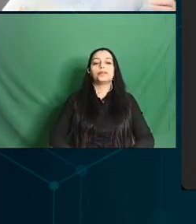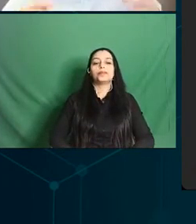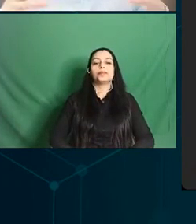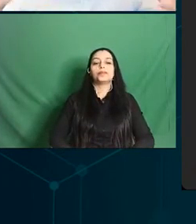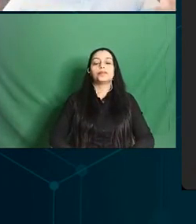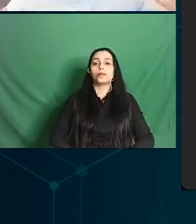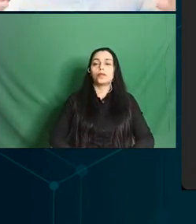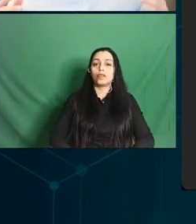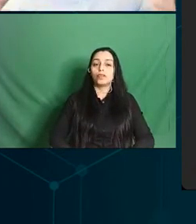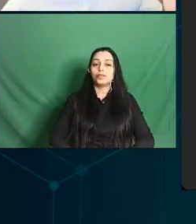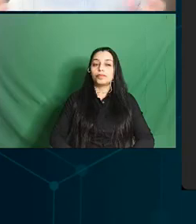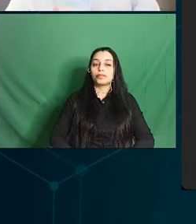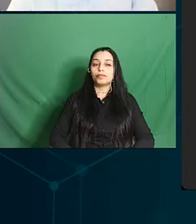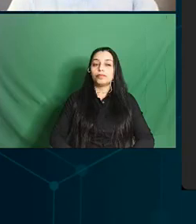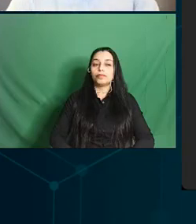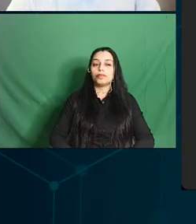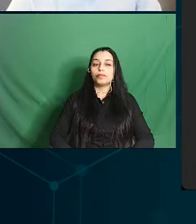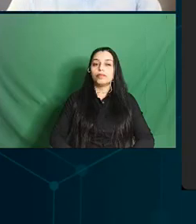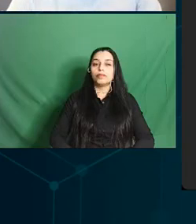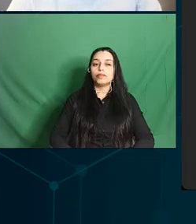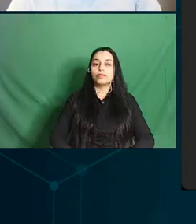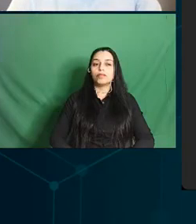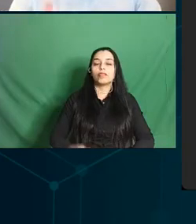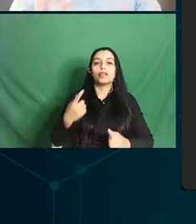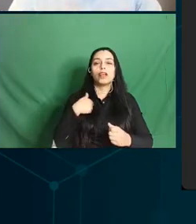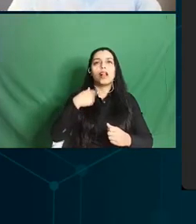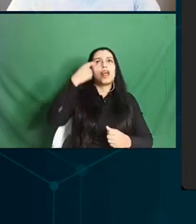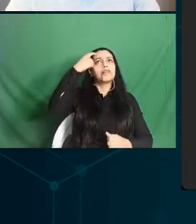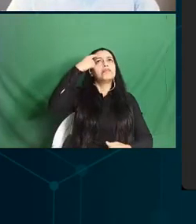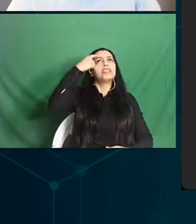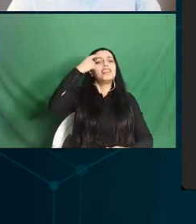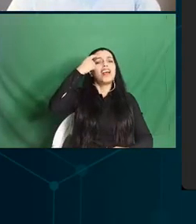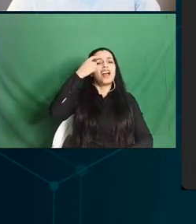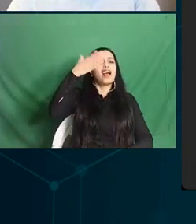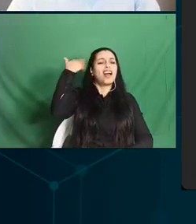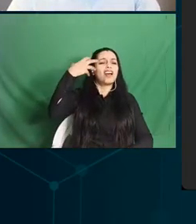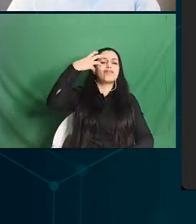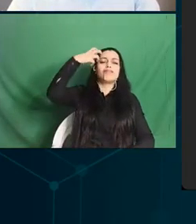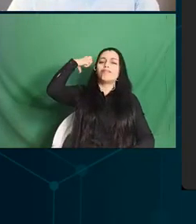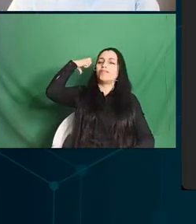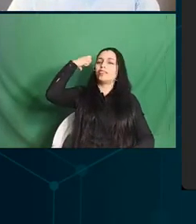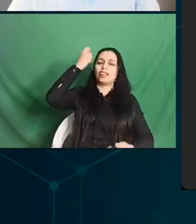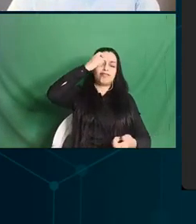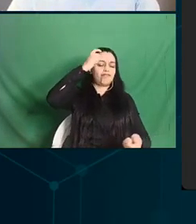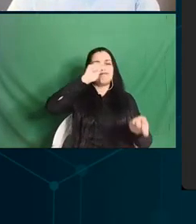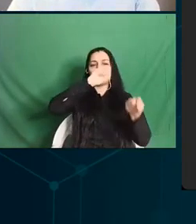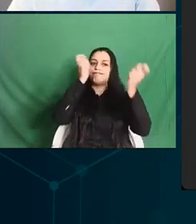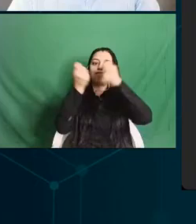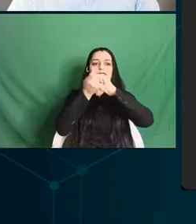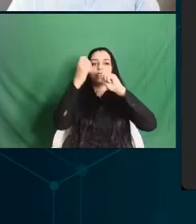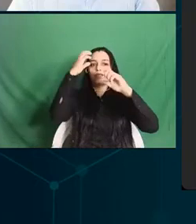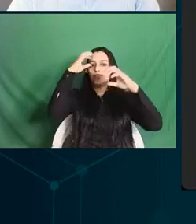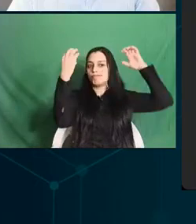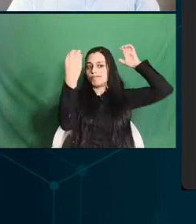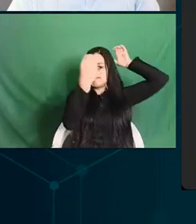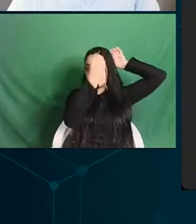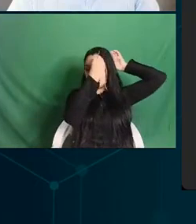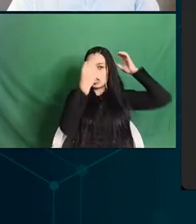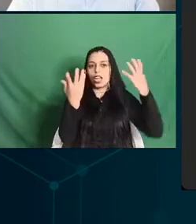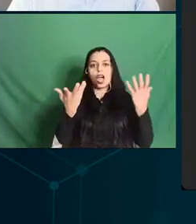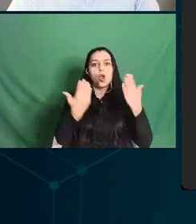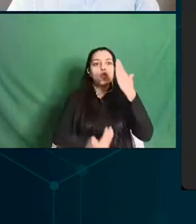to change your mindset more than anything else. John, I wonder if you want to say anything else. No. I mean, I think